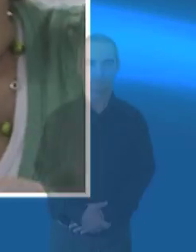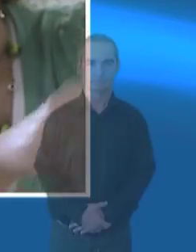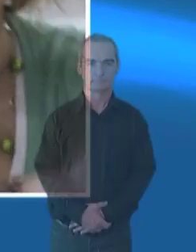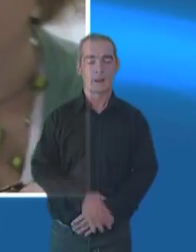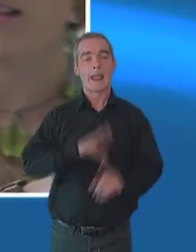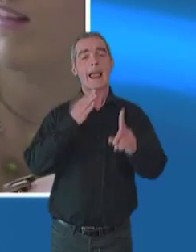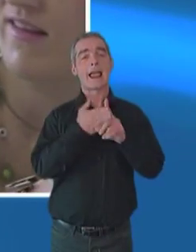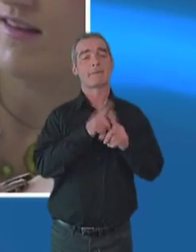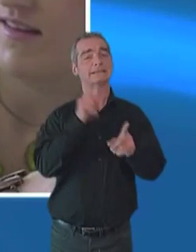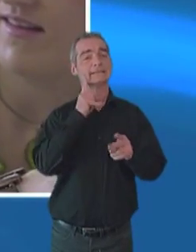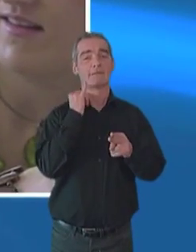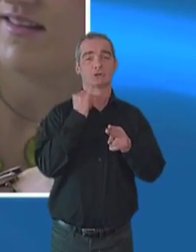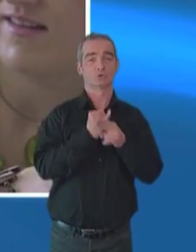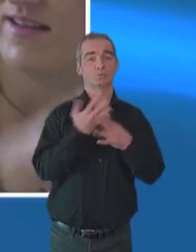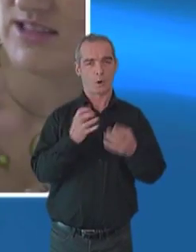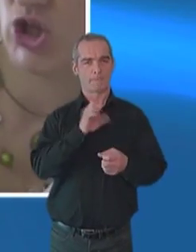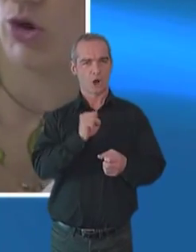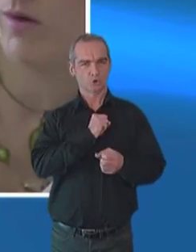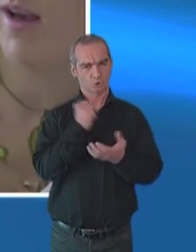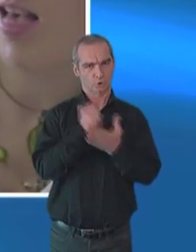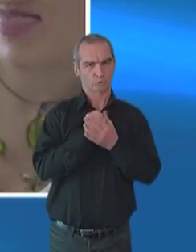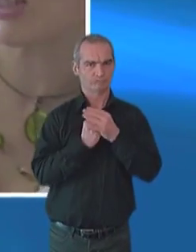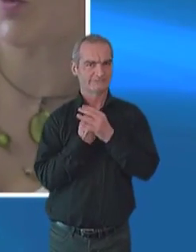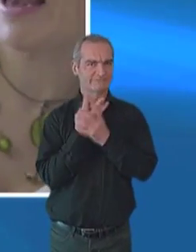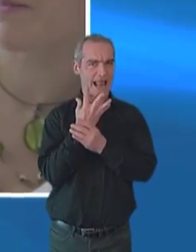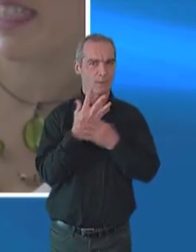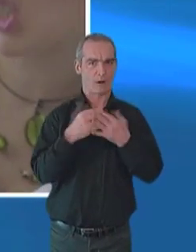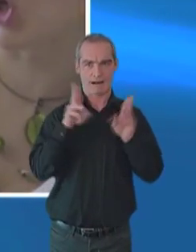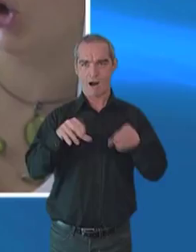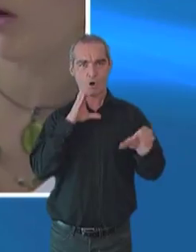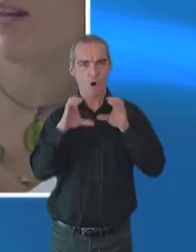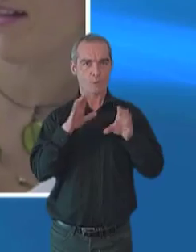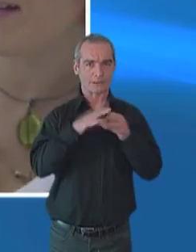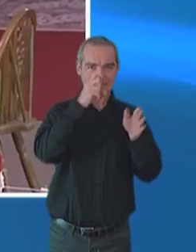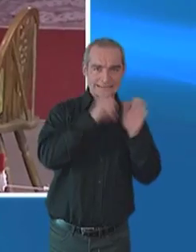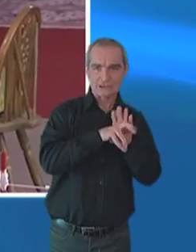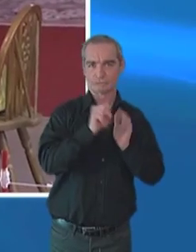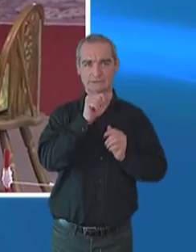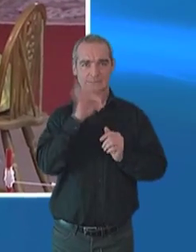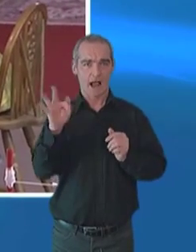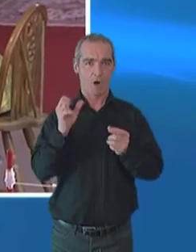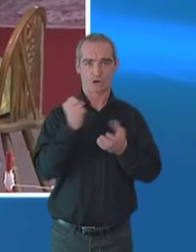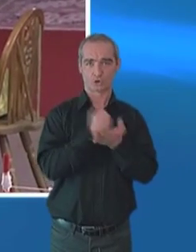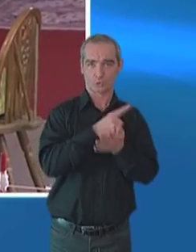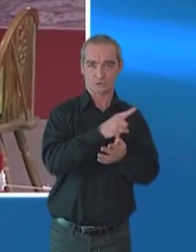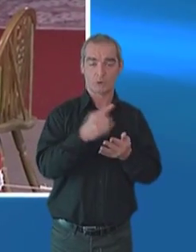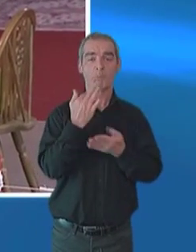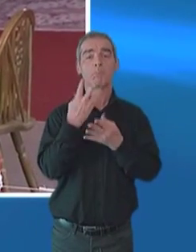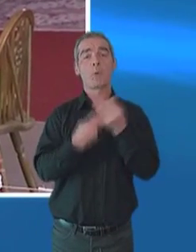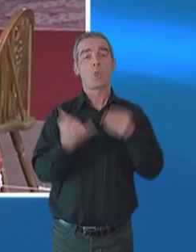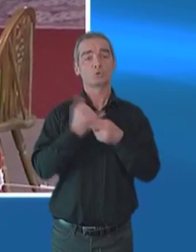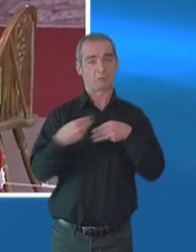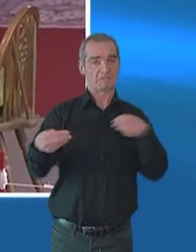The core belief of the schools is that students prosper when they can communicate directly with their teachers, staff, and classmates.